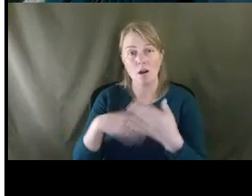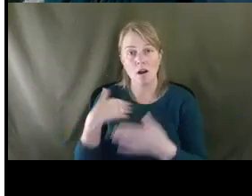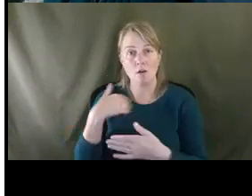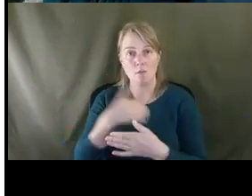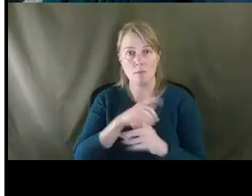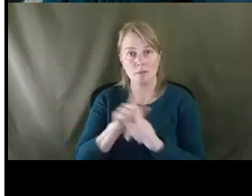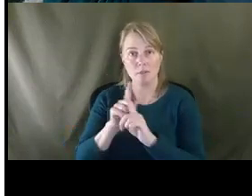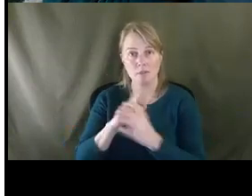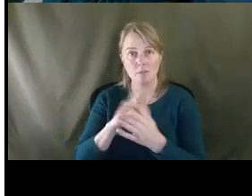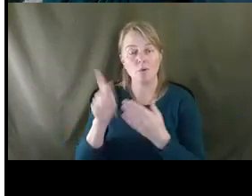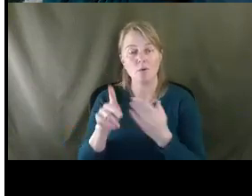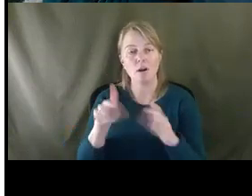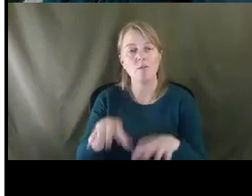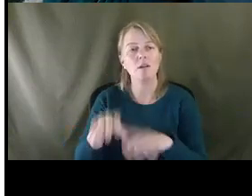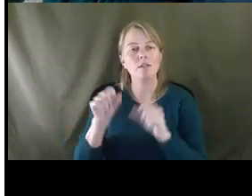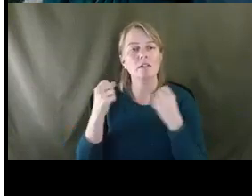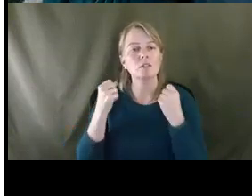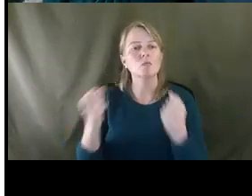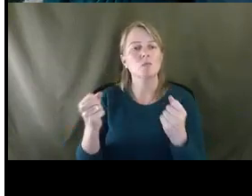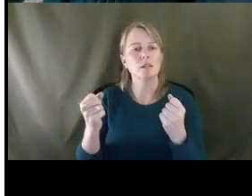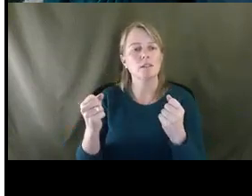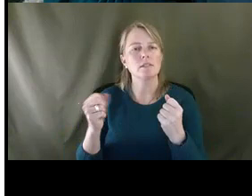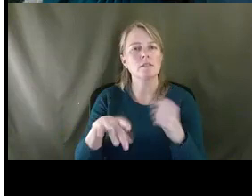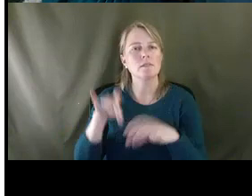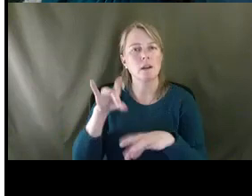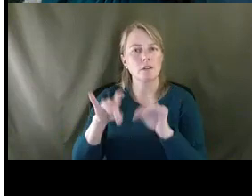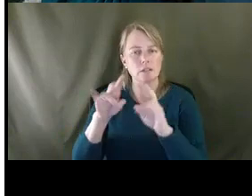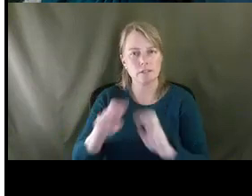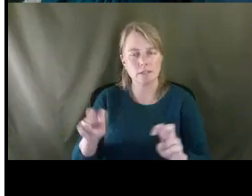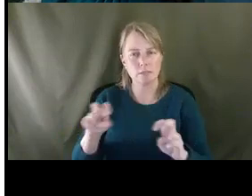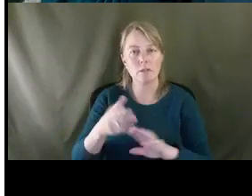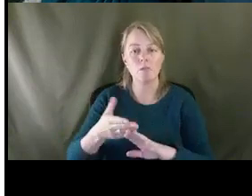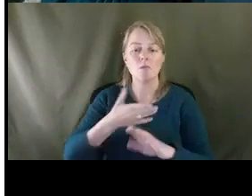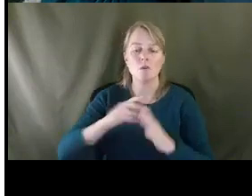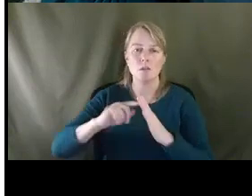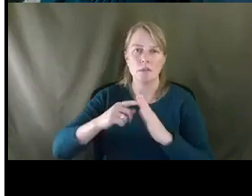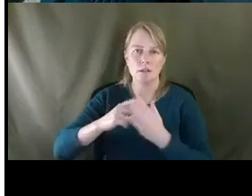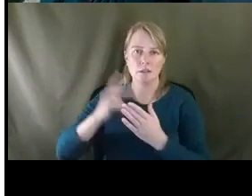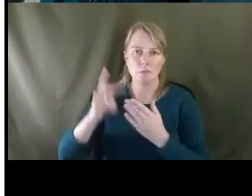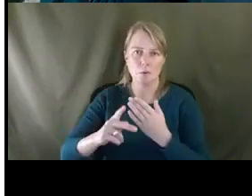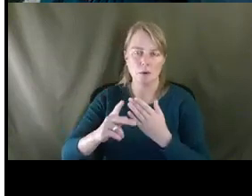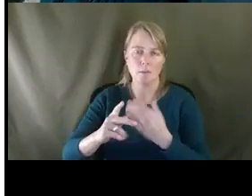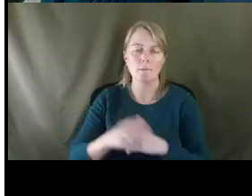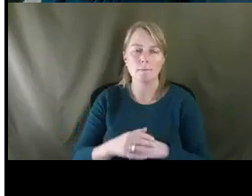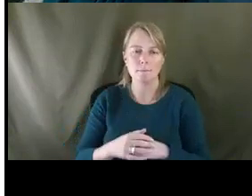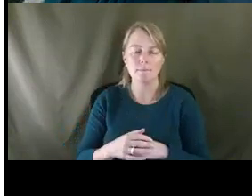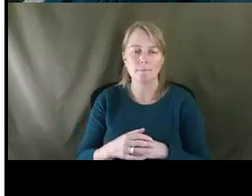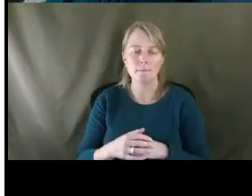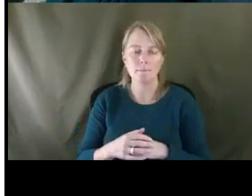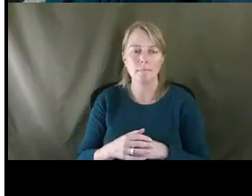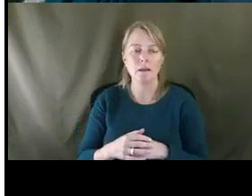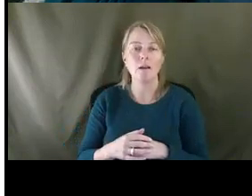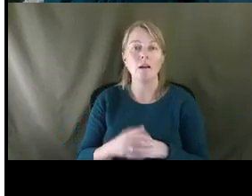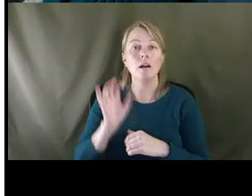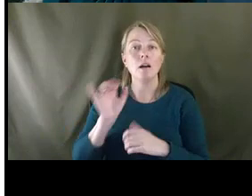mentorship program take the StrengthsFinder assessment prior to the beginning of the program officially kicking off. This